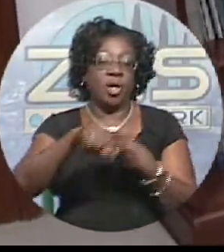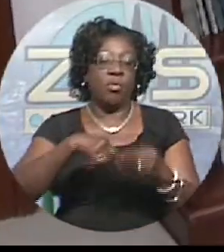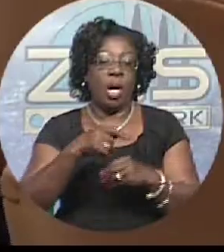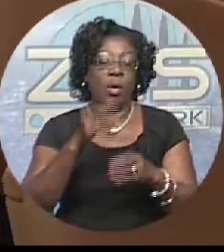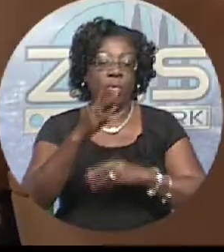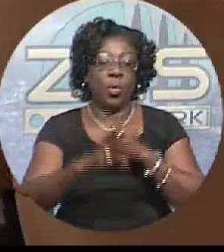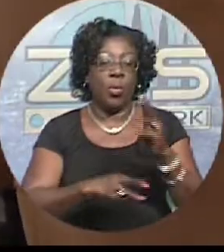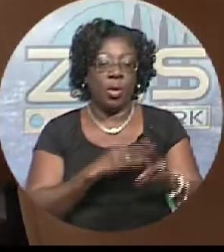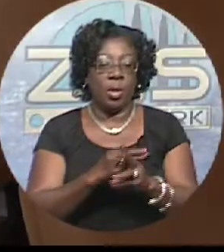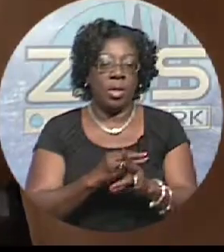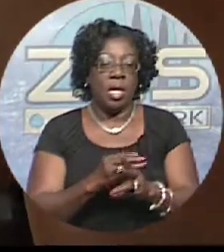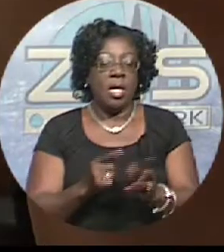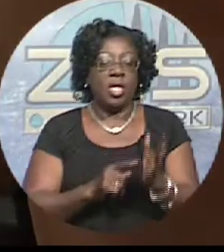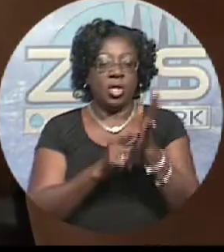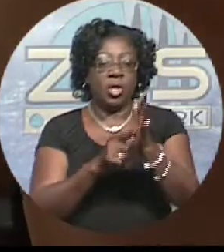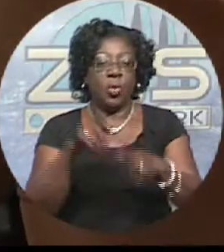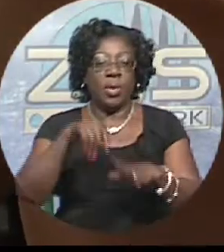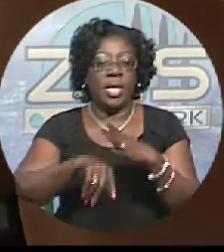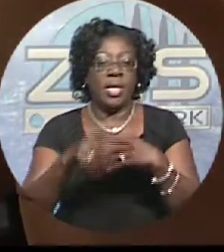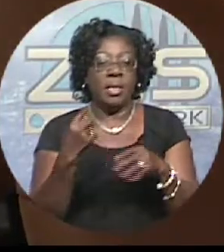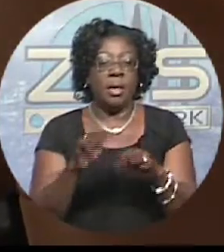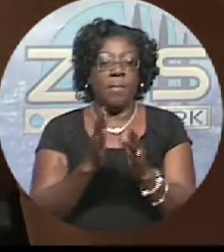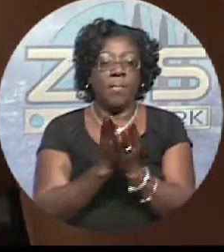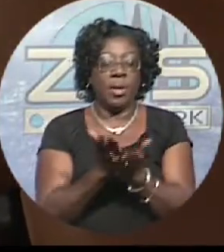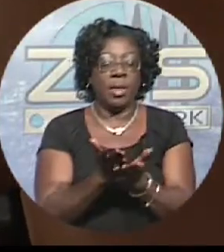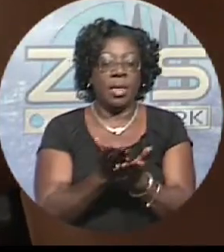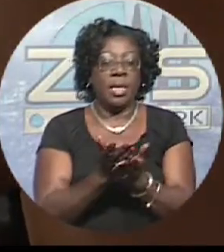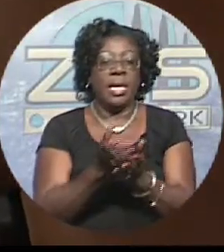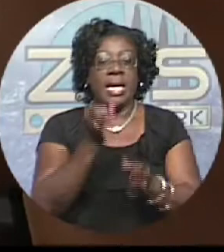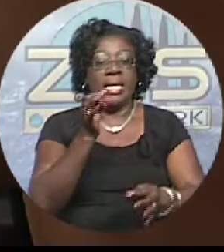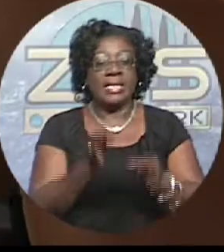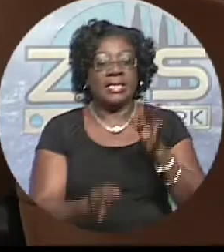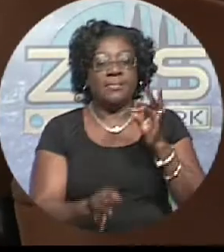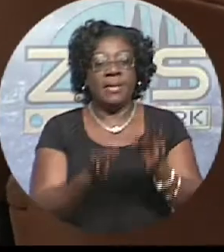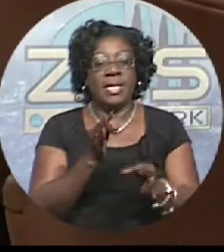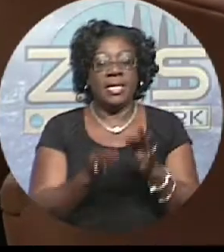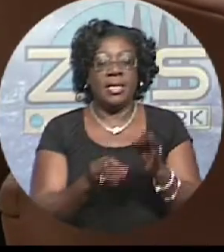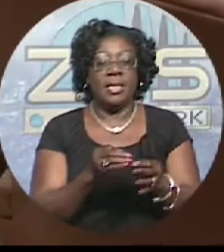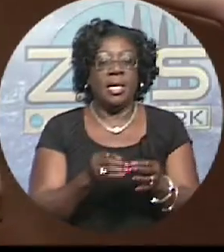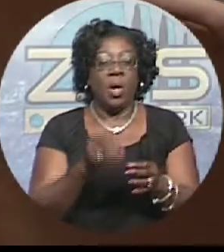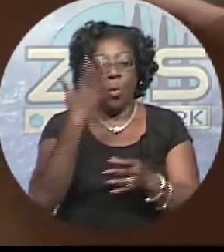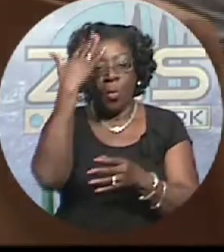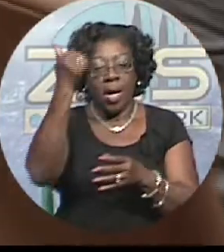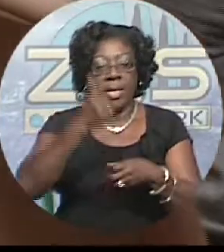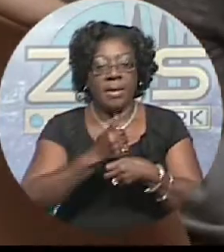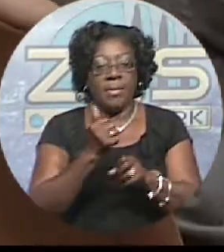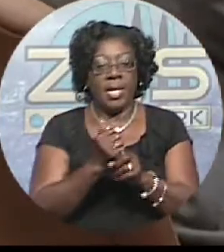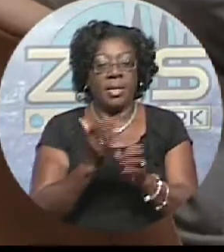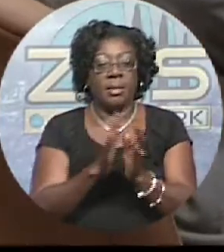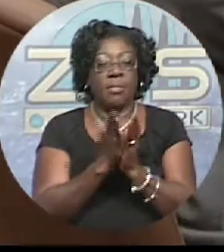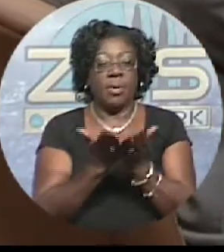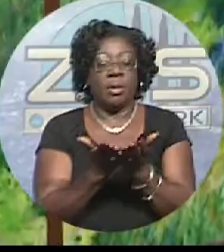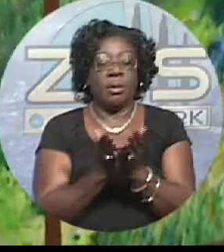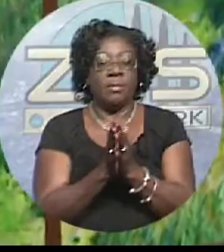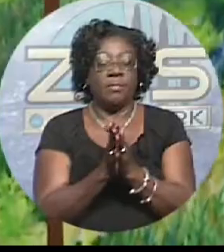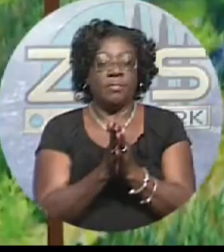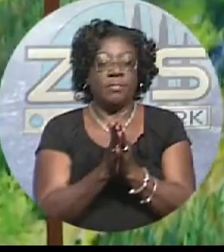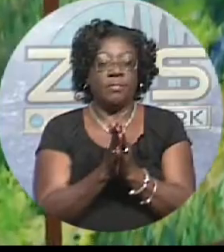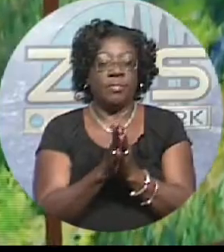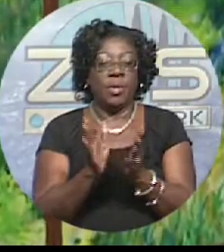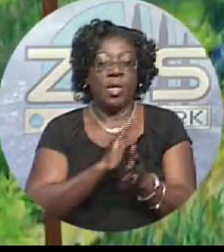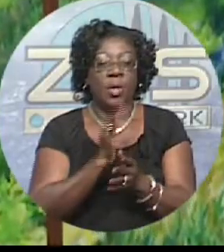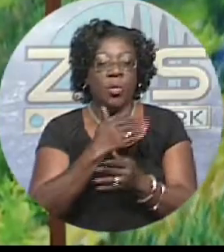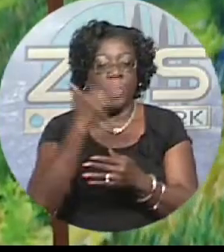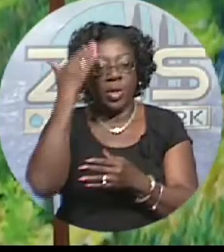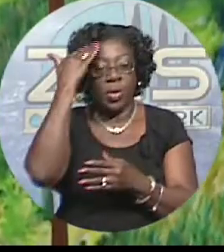chief scientist, Dr. Andy Bruckner, explained the inspiration behind the publication to the Prime Minister. We know